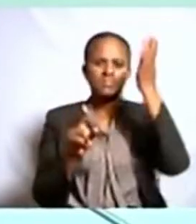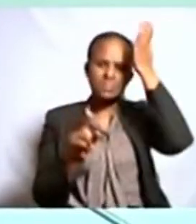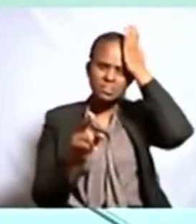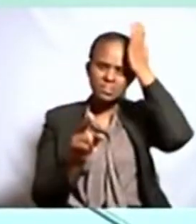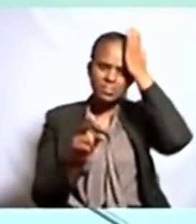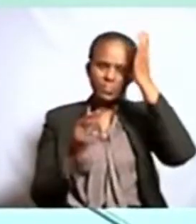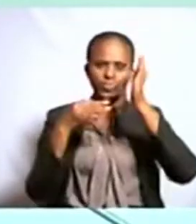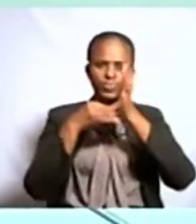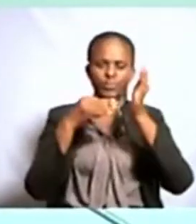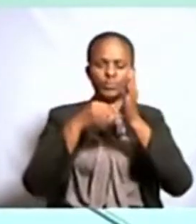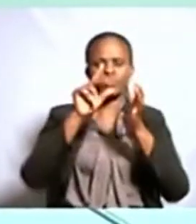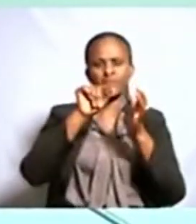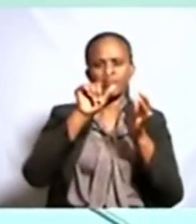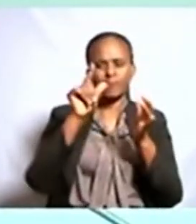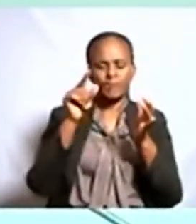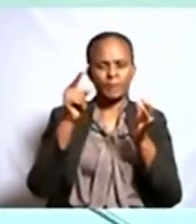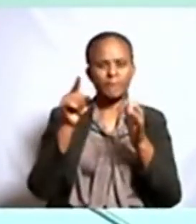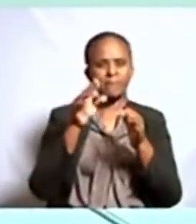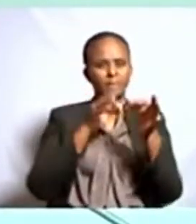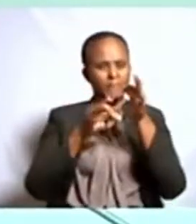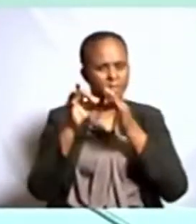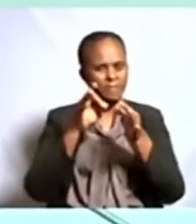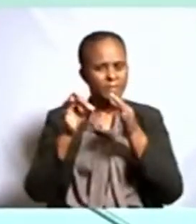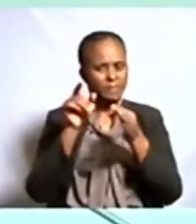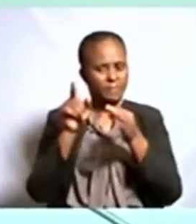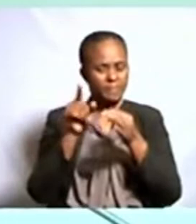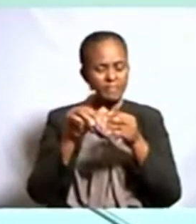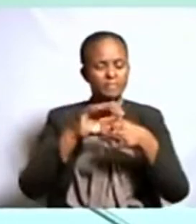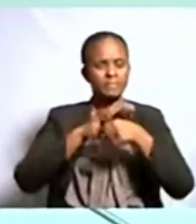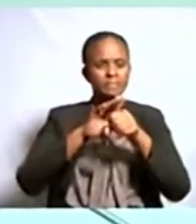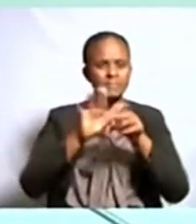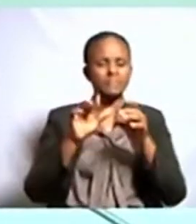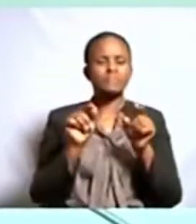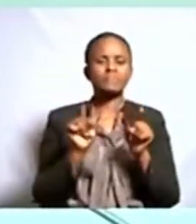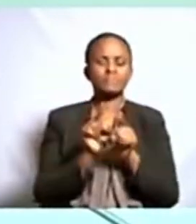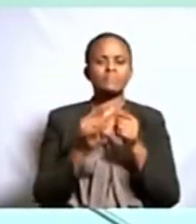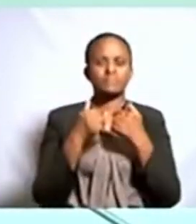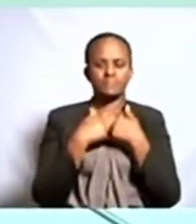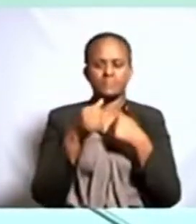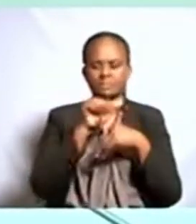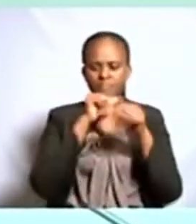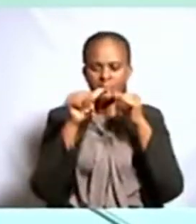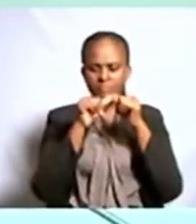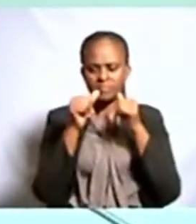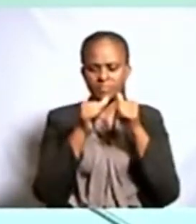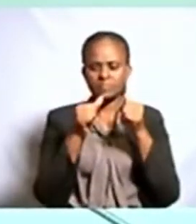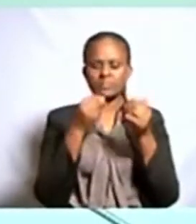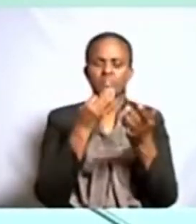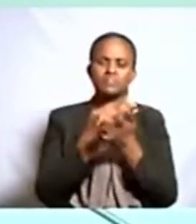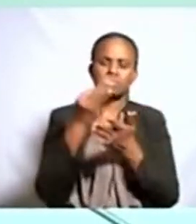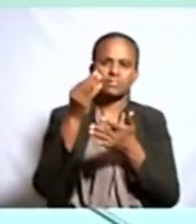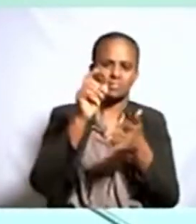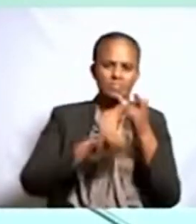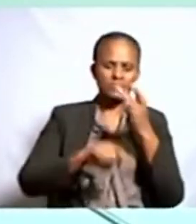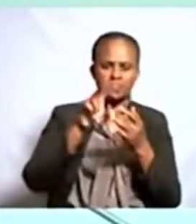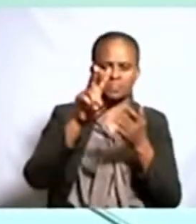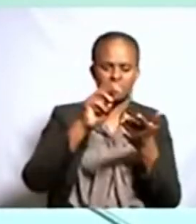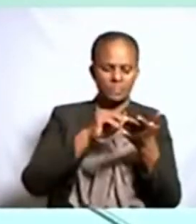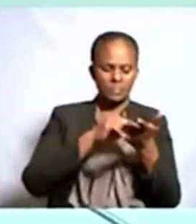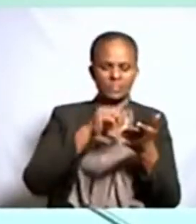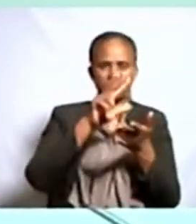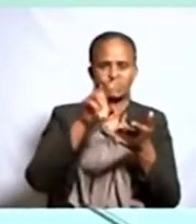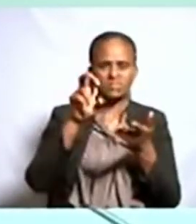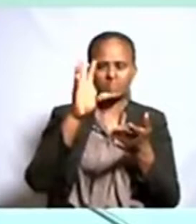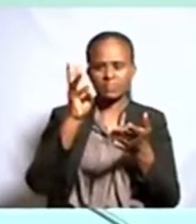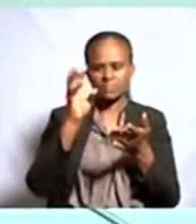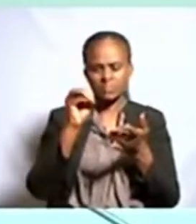February 2021 reviewed that the distribution of COVID-19 prevention agriculture inputs costing 2,360,000 kwacha